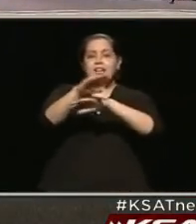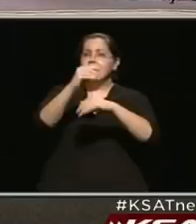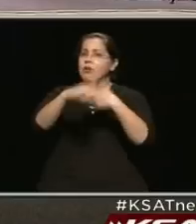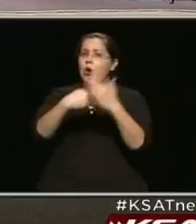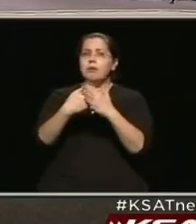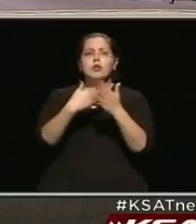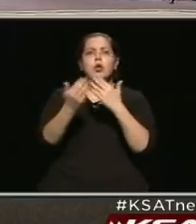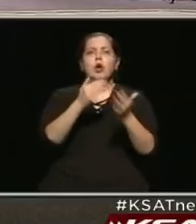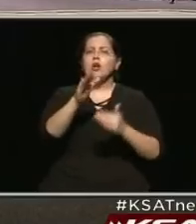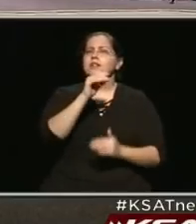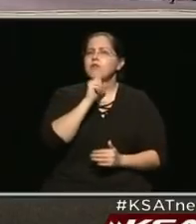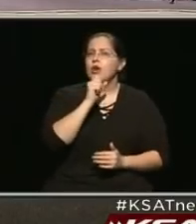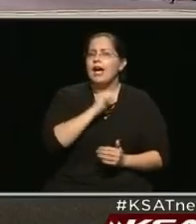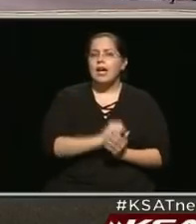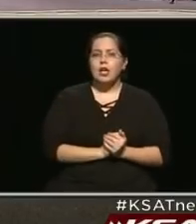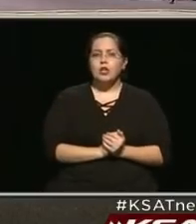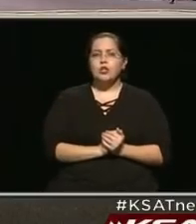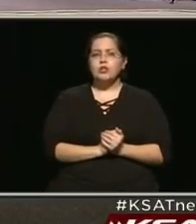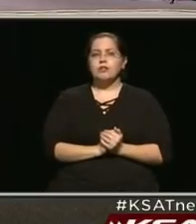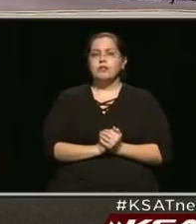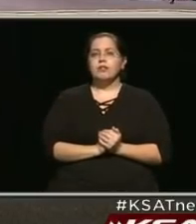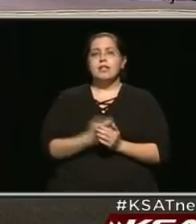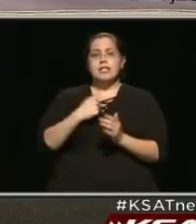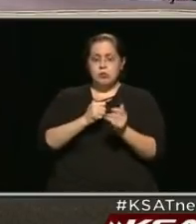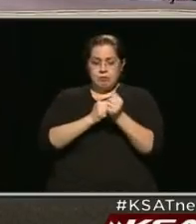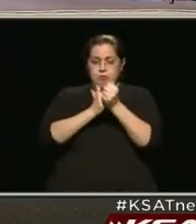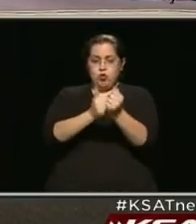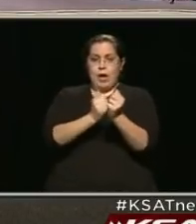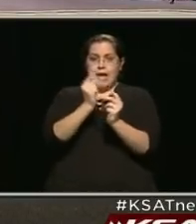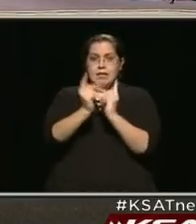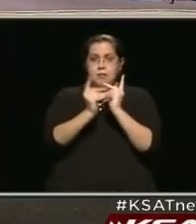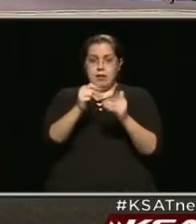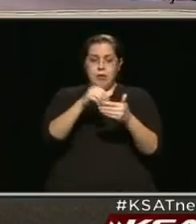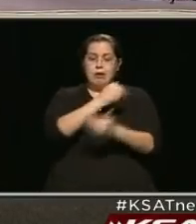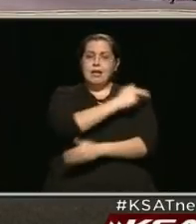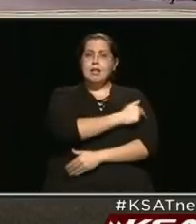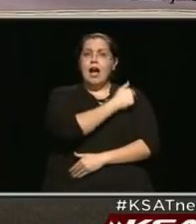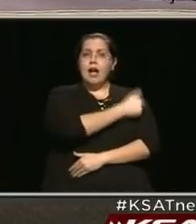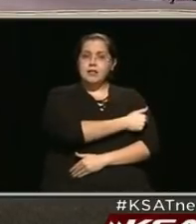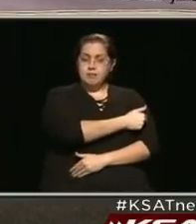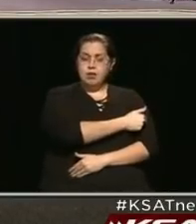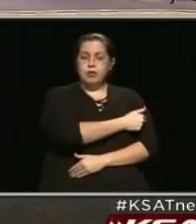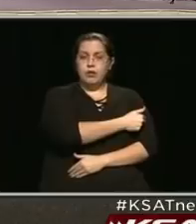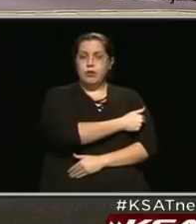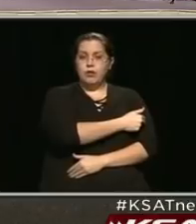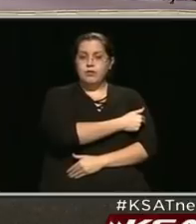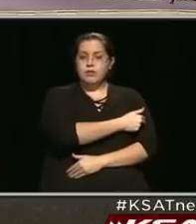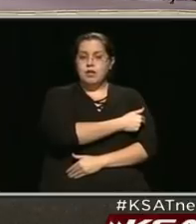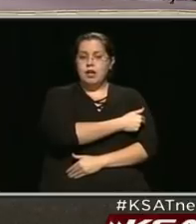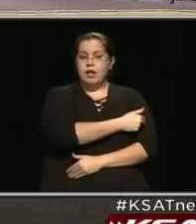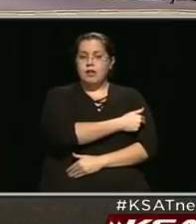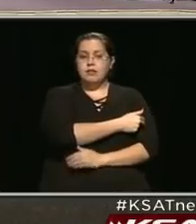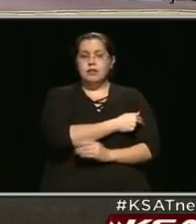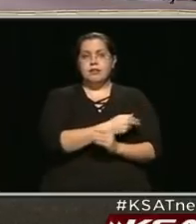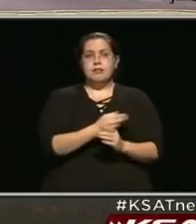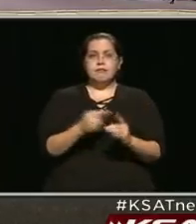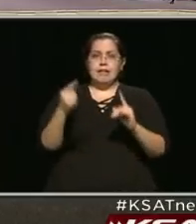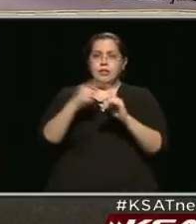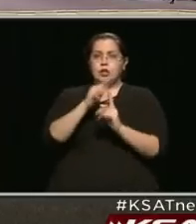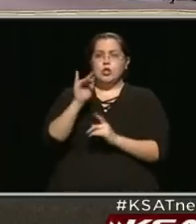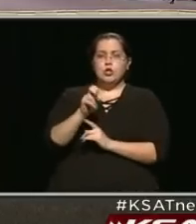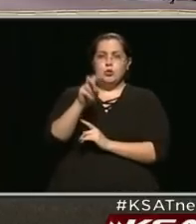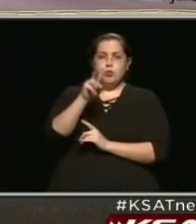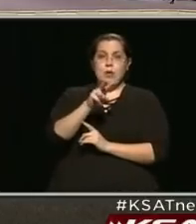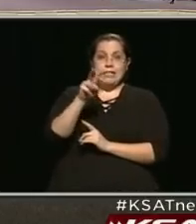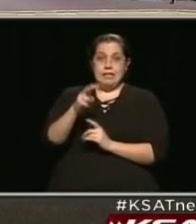regardless of the age. Since we've tracked the people that have been in the hospitals going up to June 22nd,